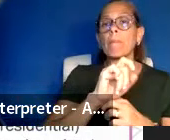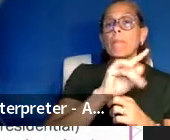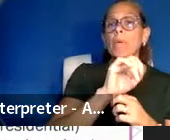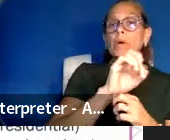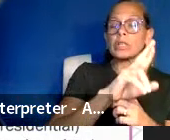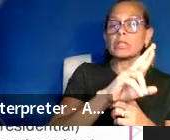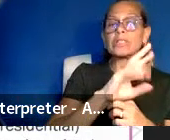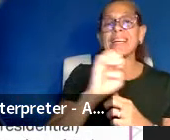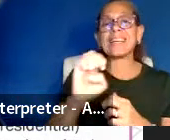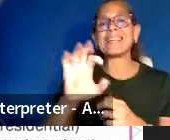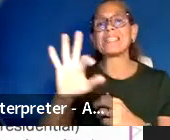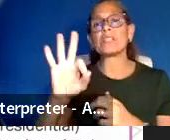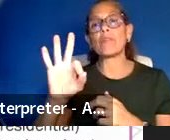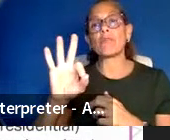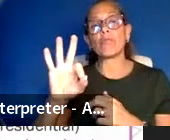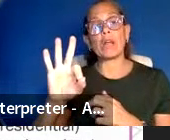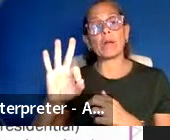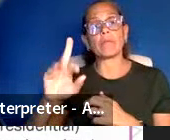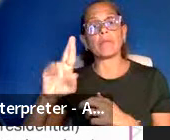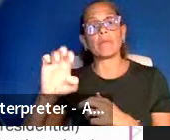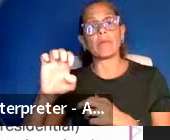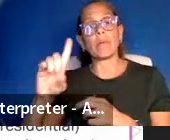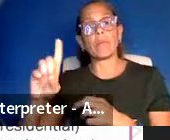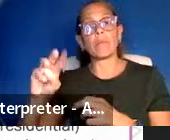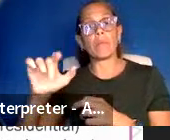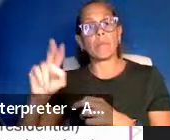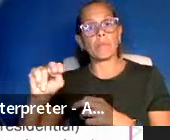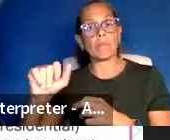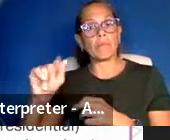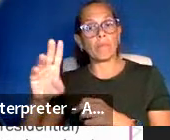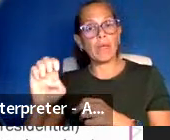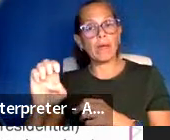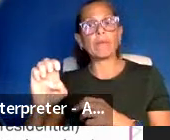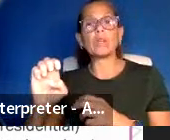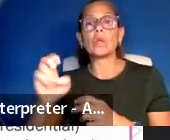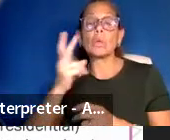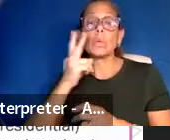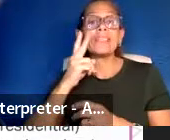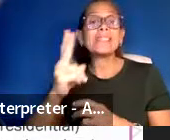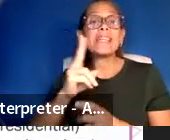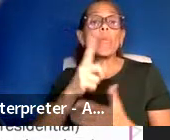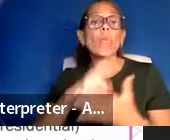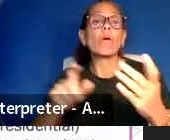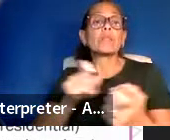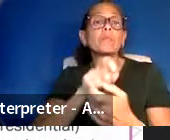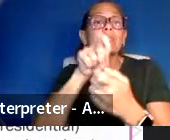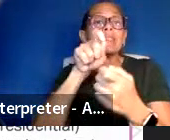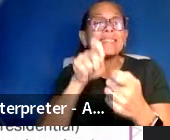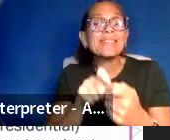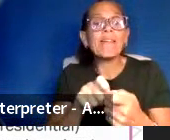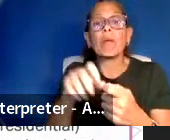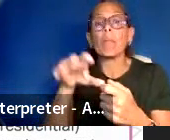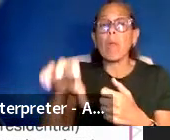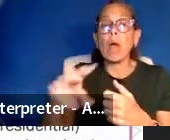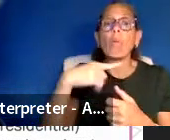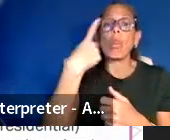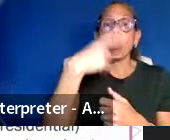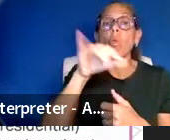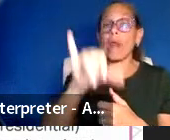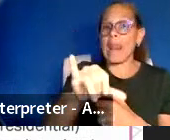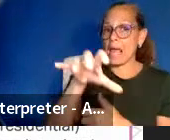Avenue. The illustrative drawing on this slide provides a sense of what this specific block could look like in the future.